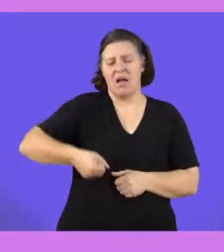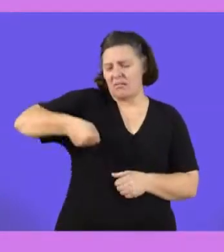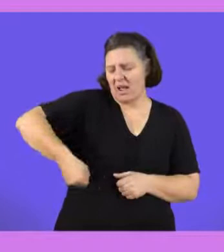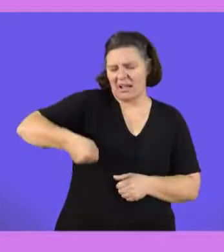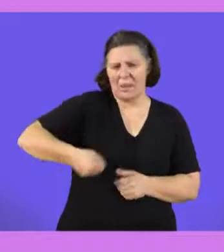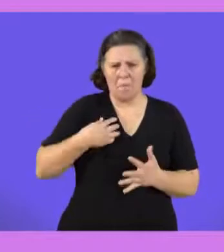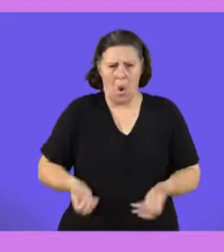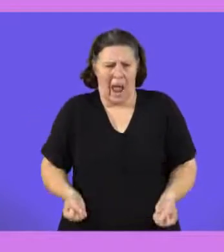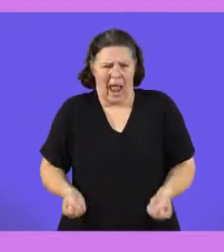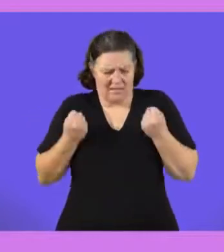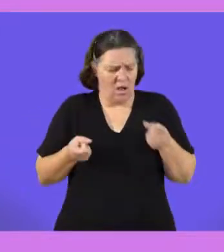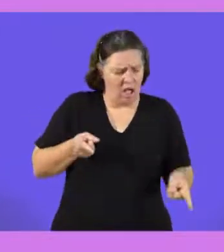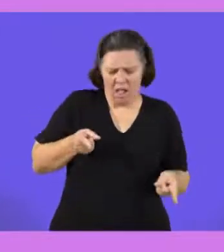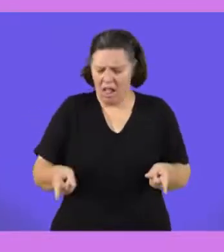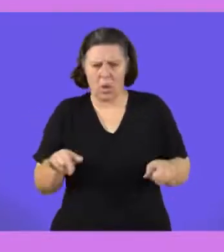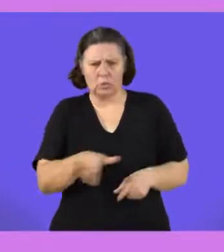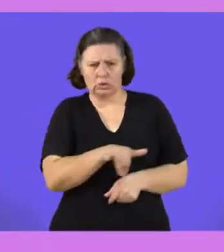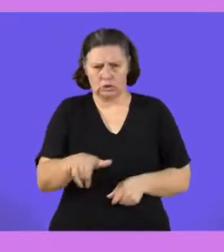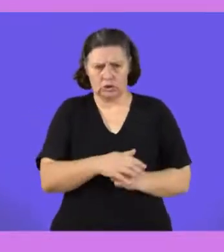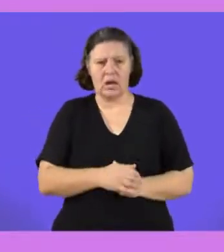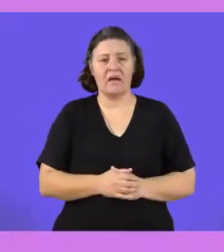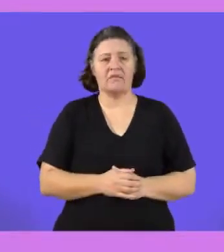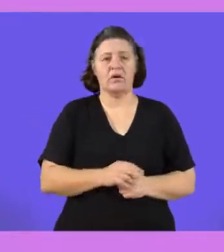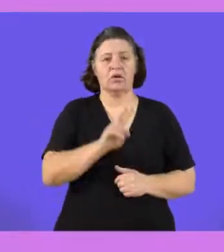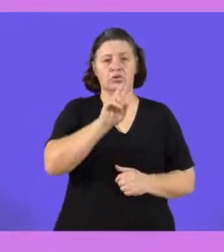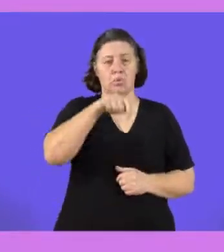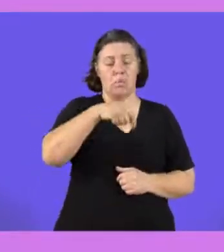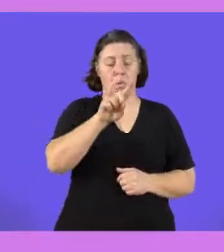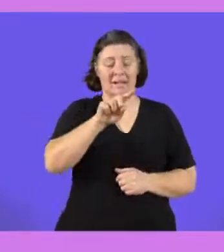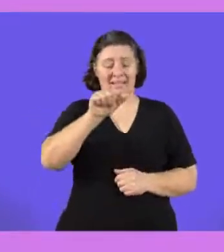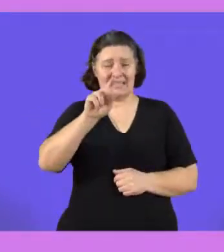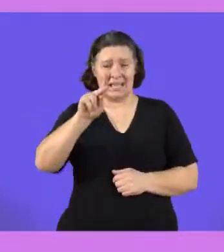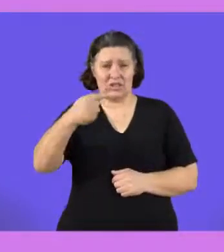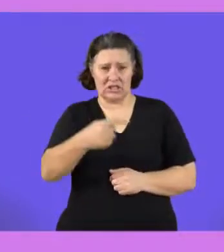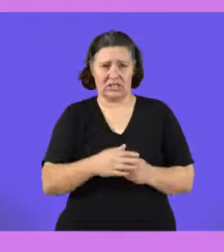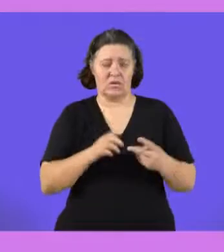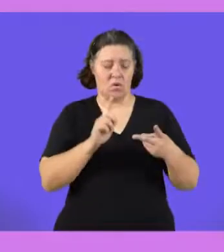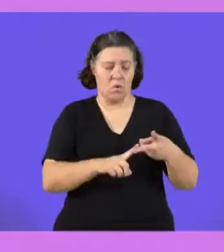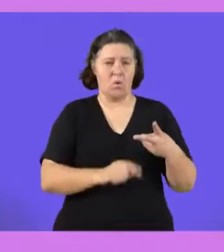suitcase is the heaviest. So here I have 2,16 kilograms,